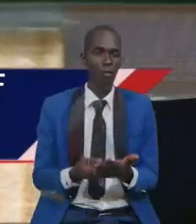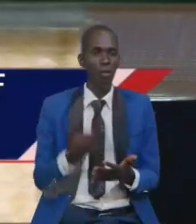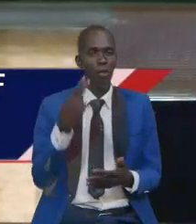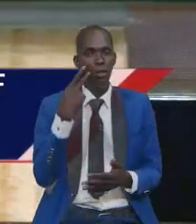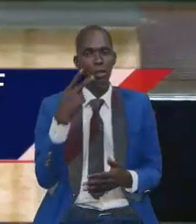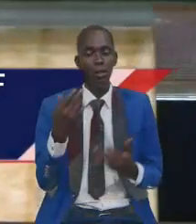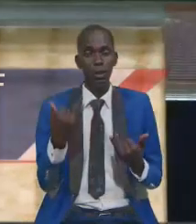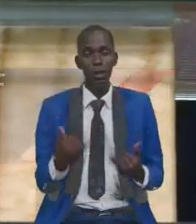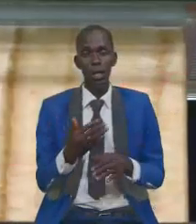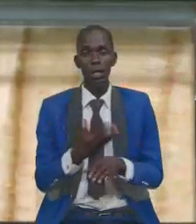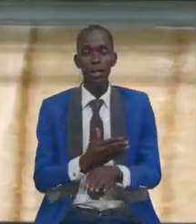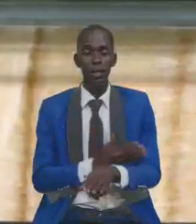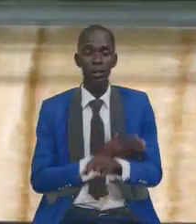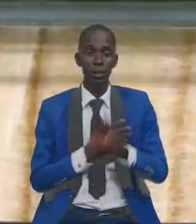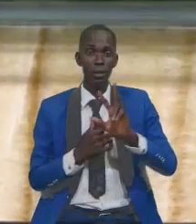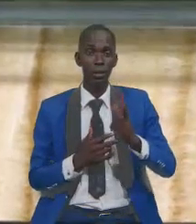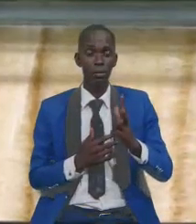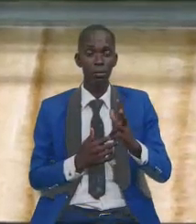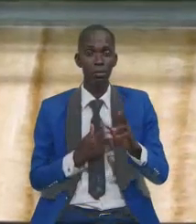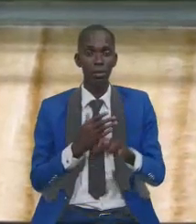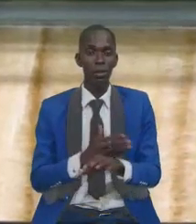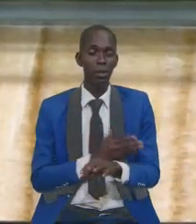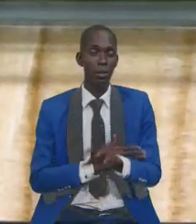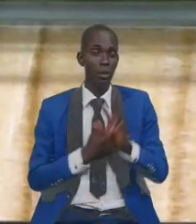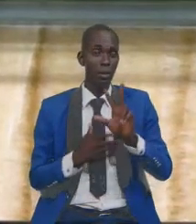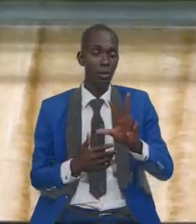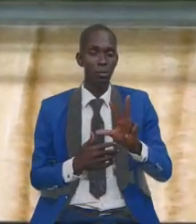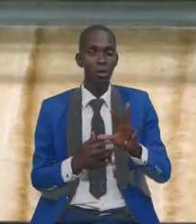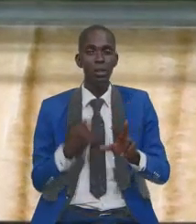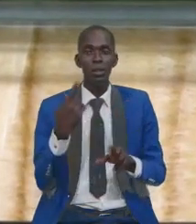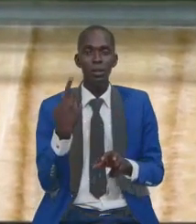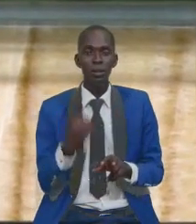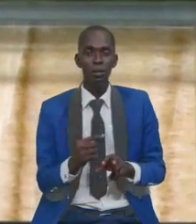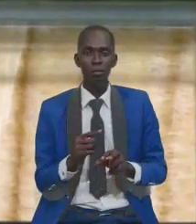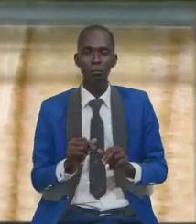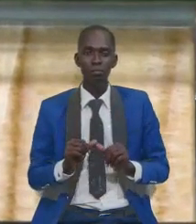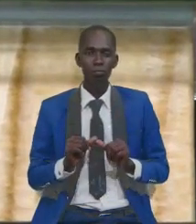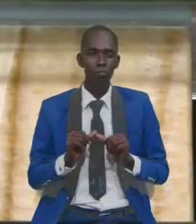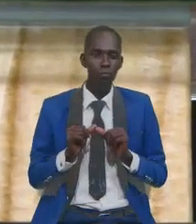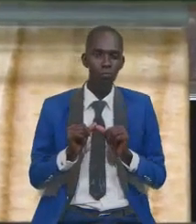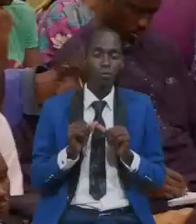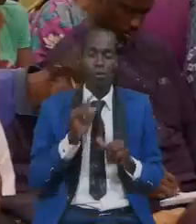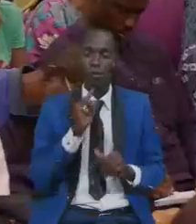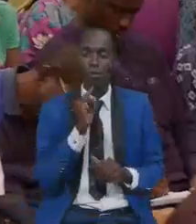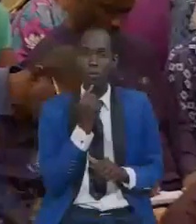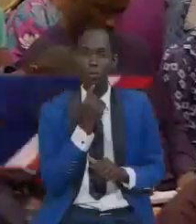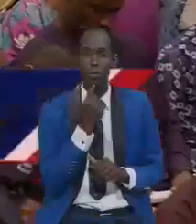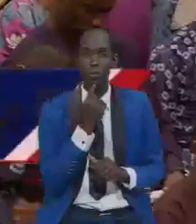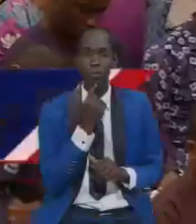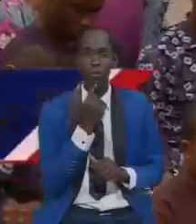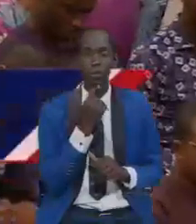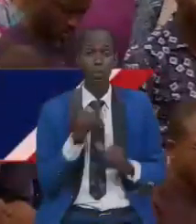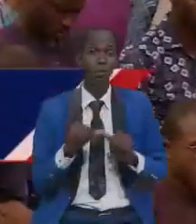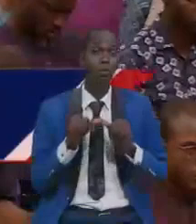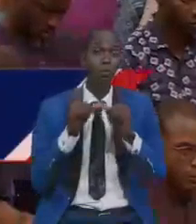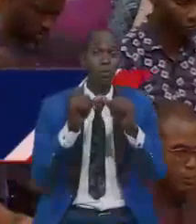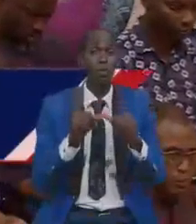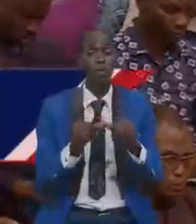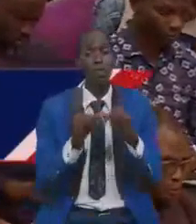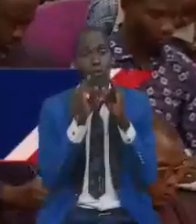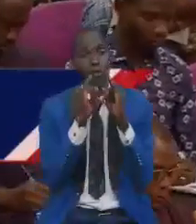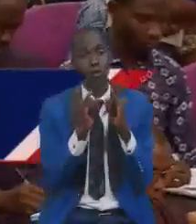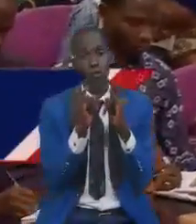at number three here. Number three, the fervent instruction of Daniel to